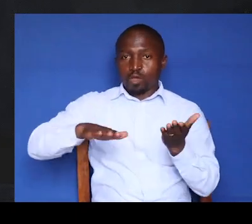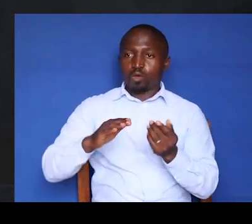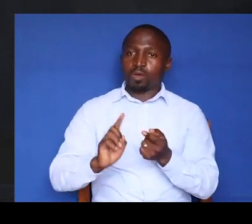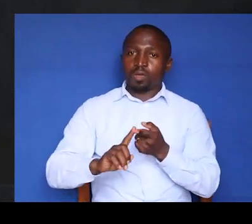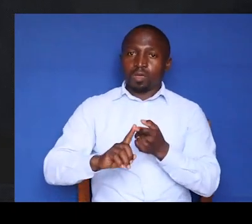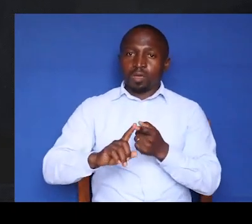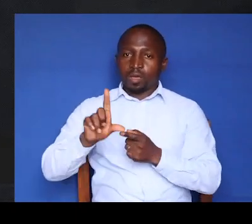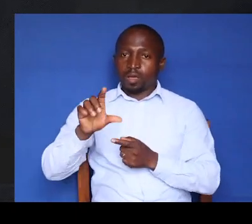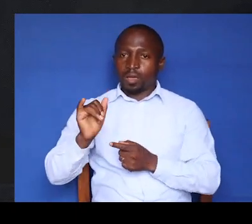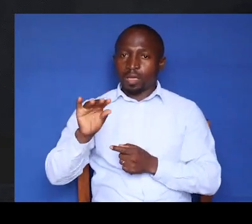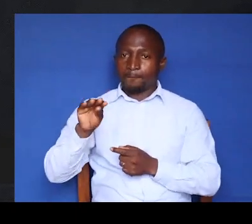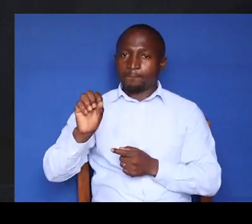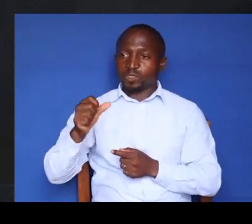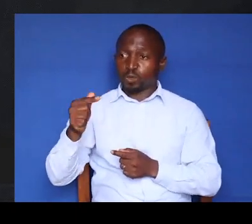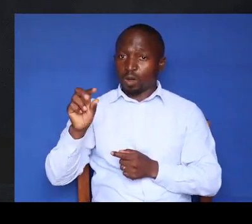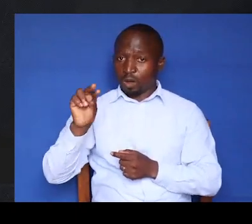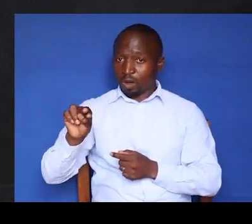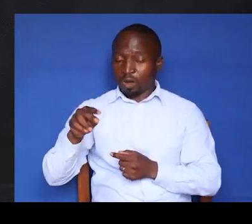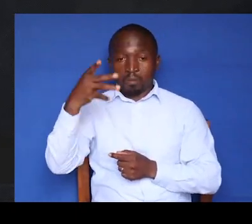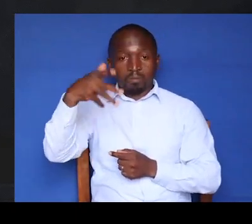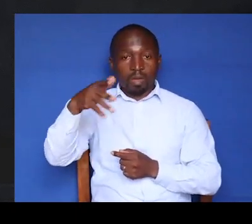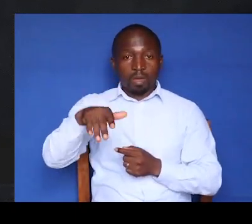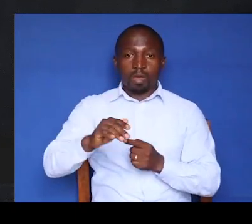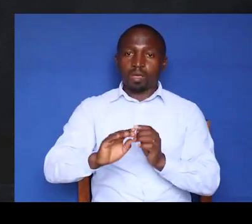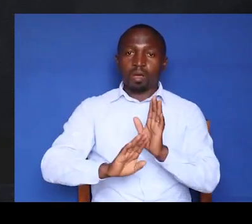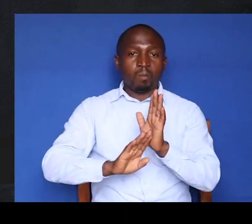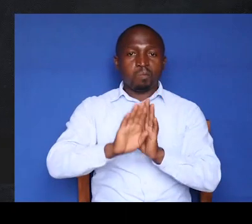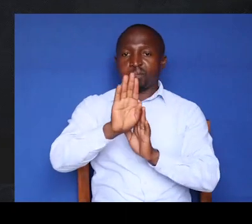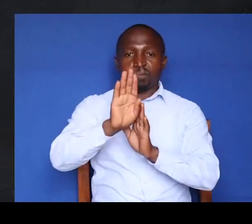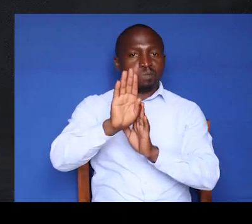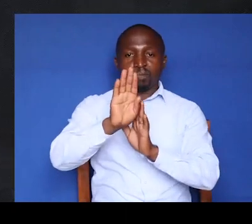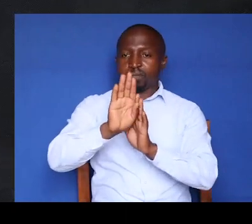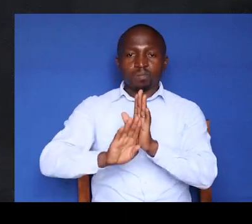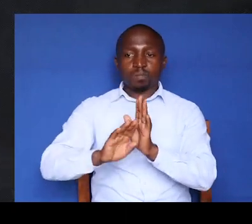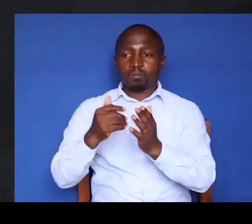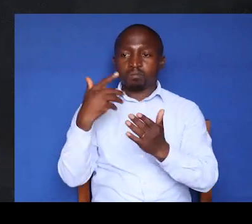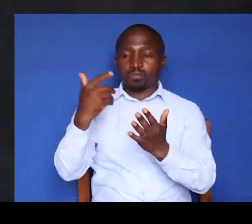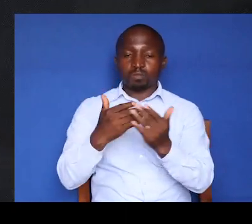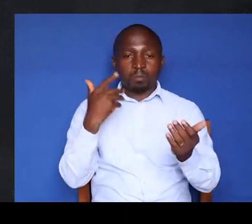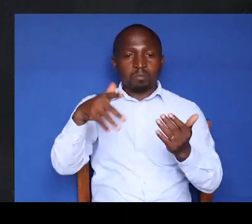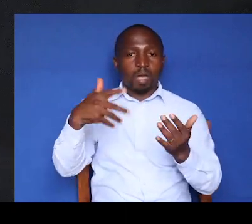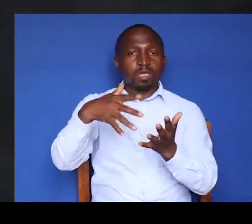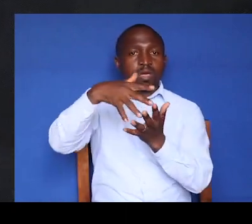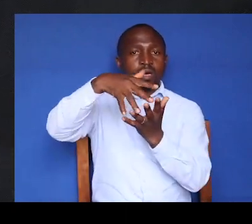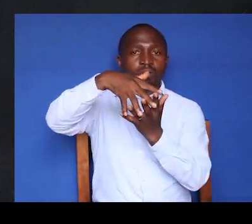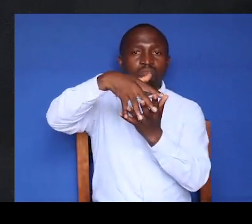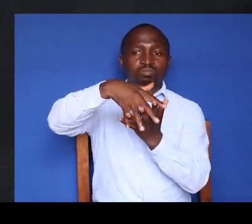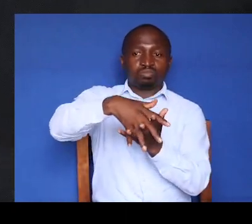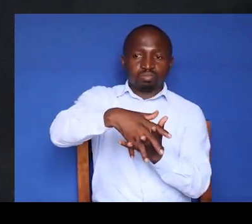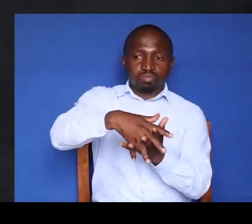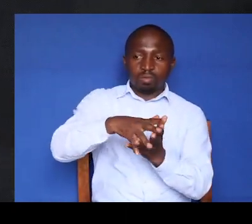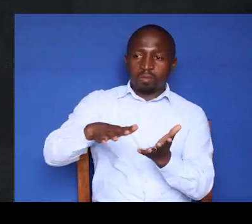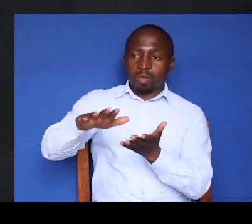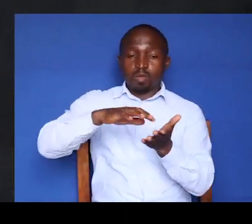areas. Water volume easily fluctuates low by percolating into the ground, as we know for sure that limestone